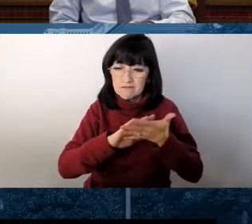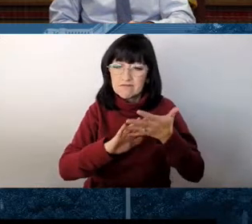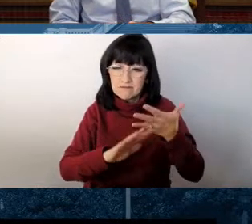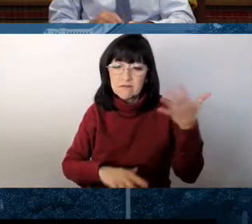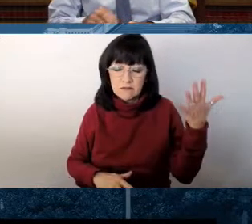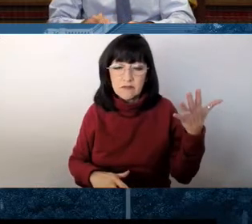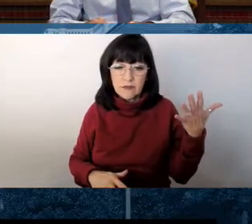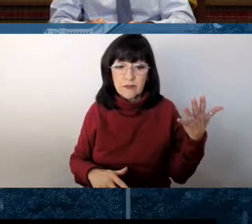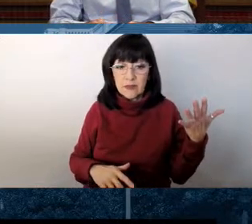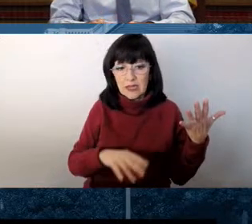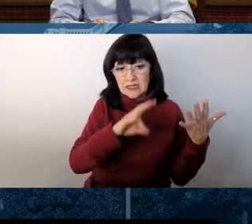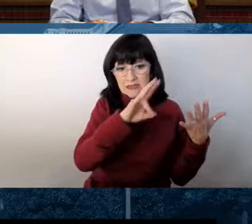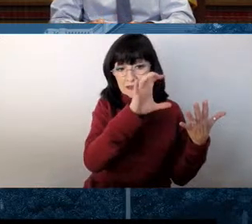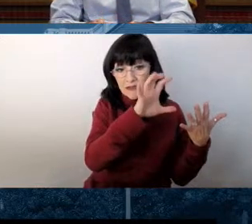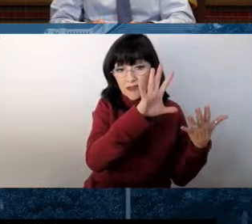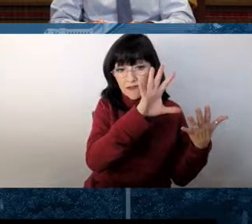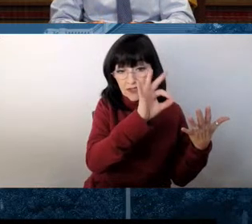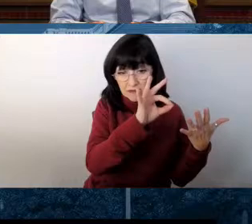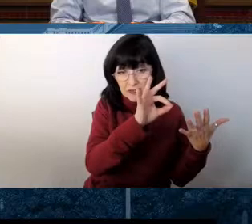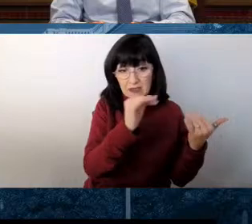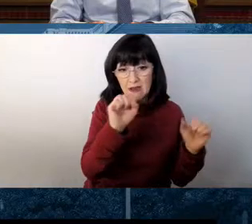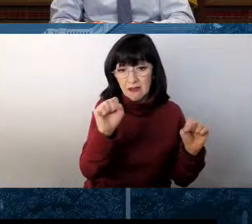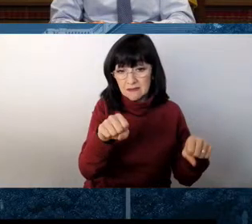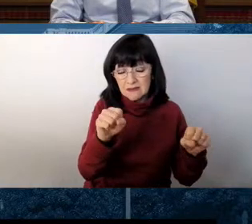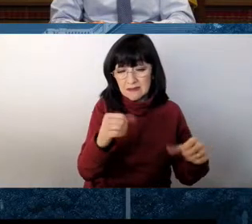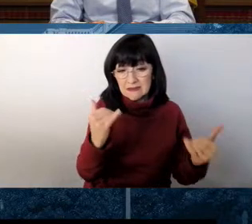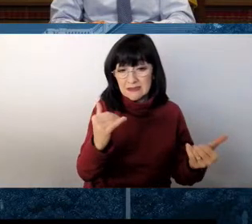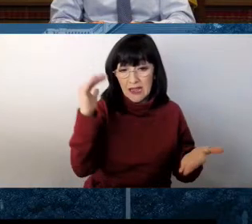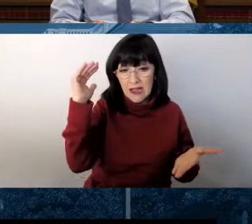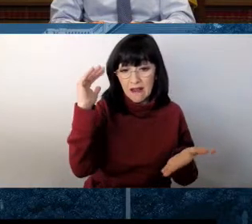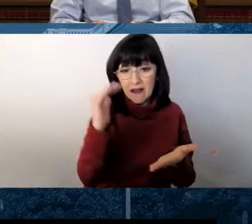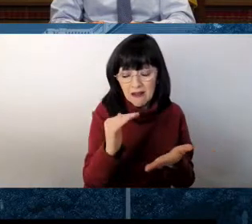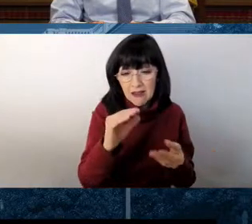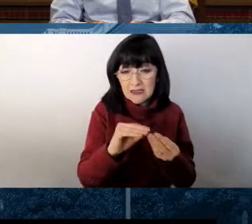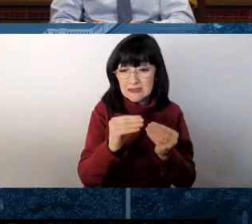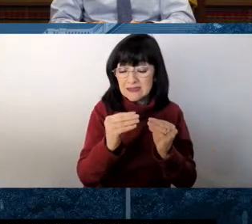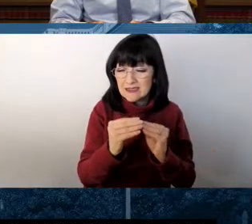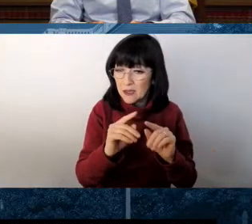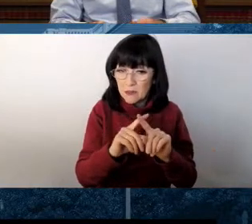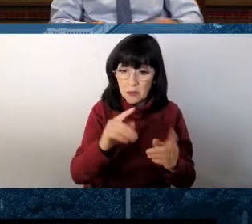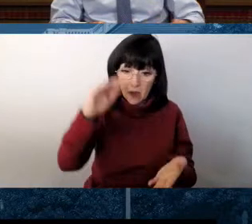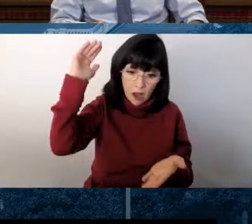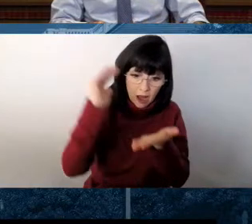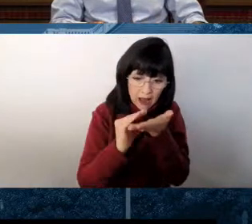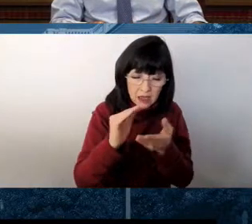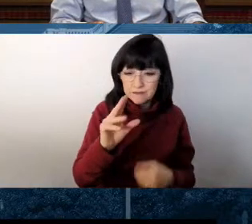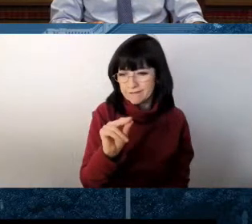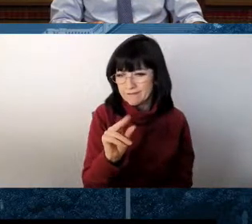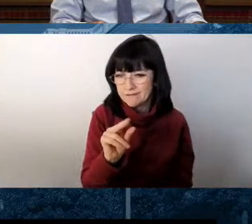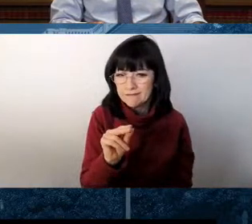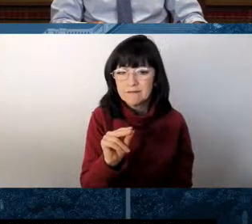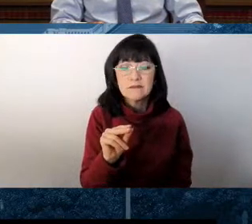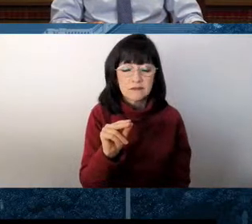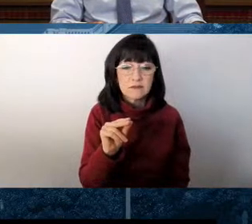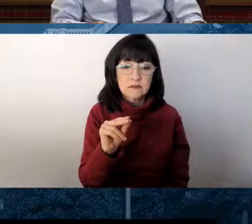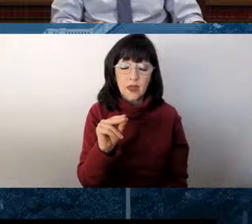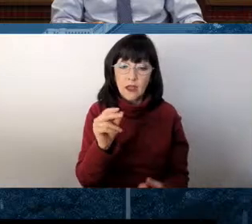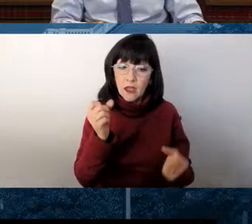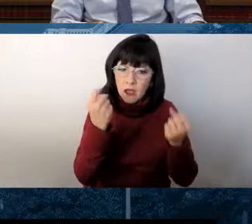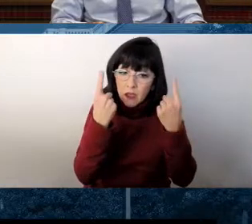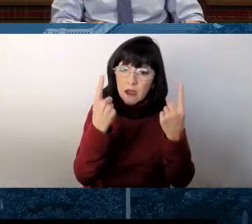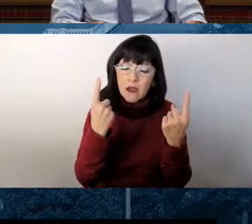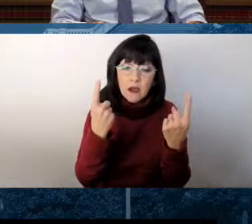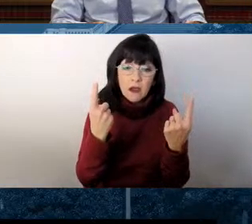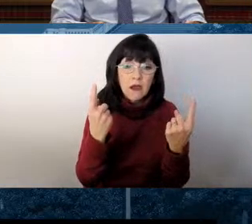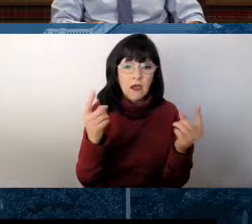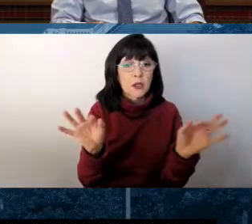the situation at this point over the last several days is not getting worse. And that's a good